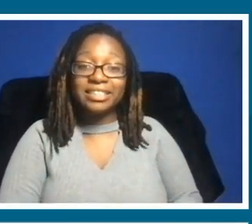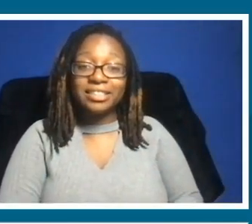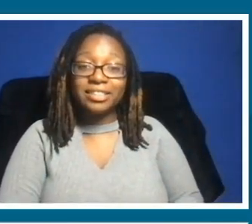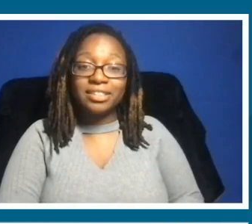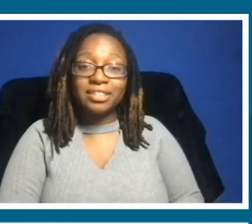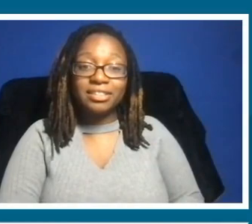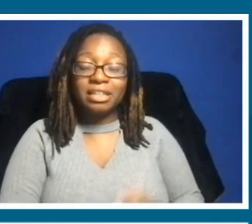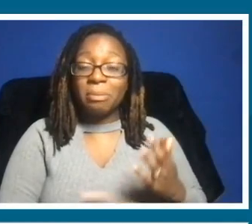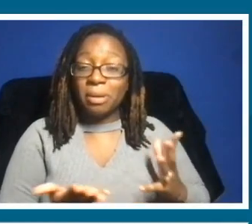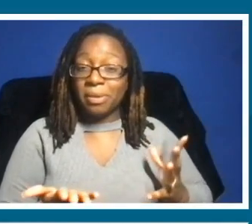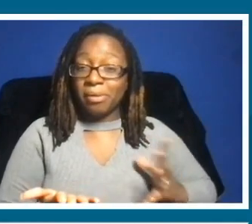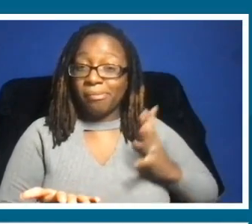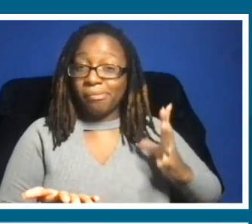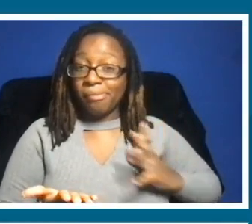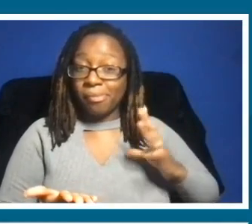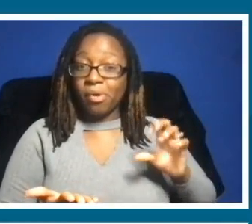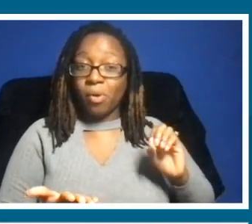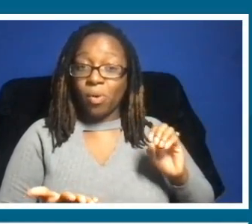All right.